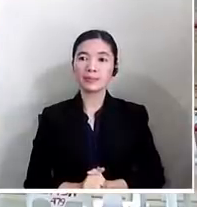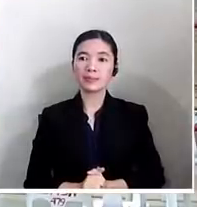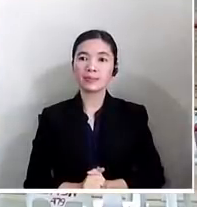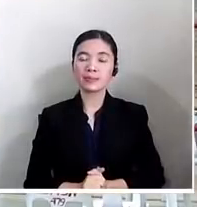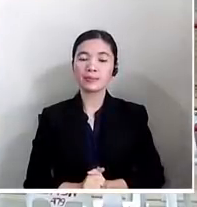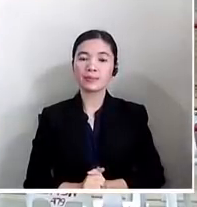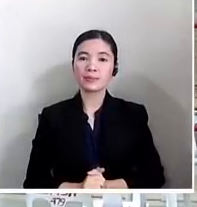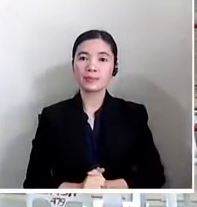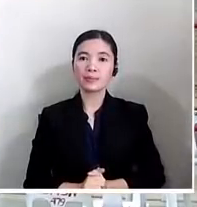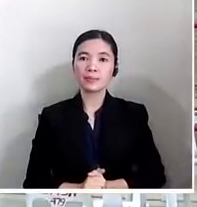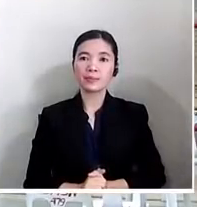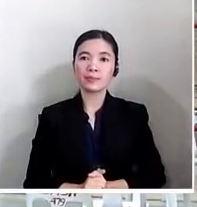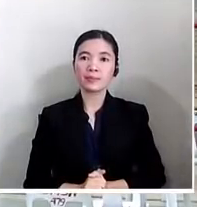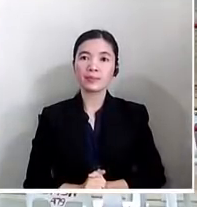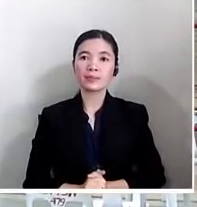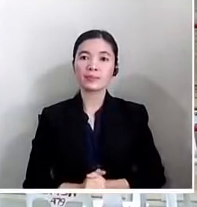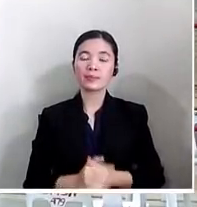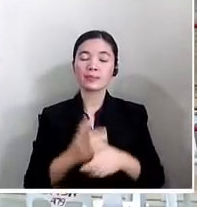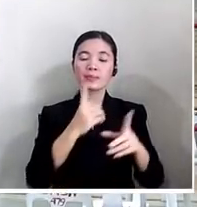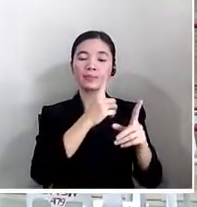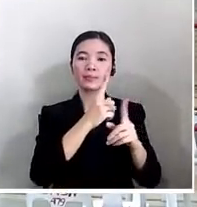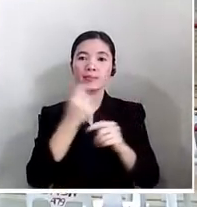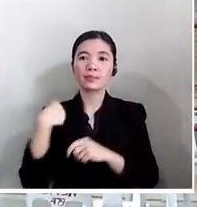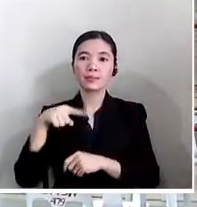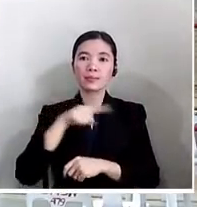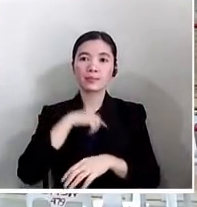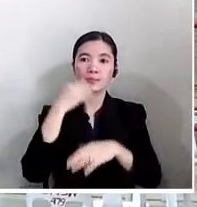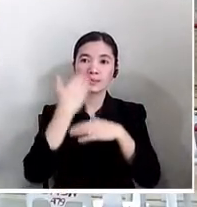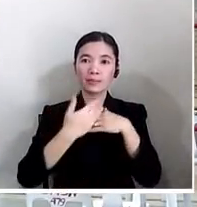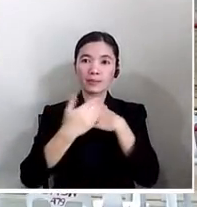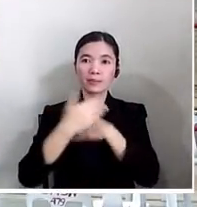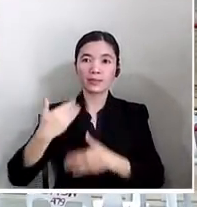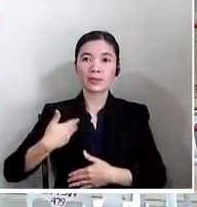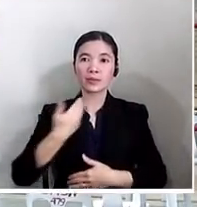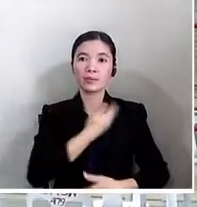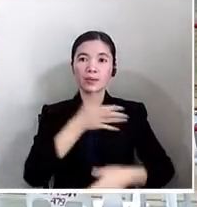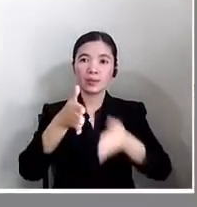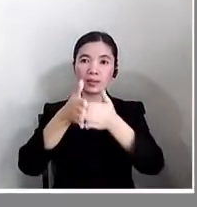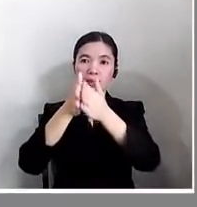Save the bread, we ask it, save the